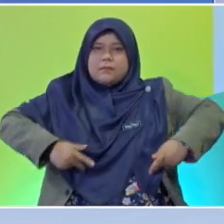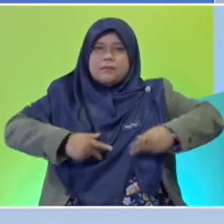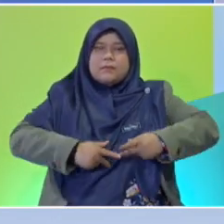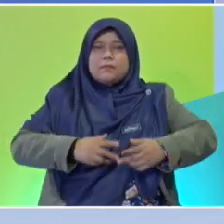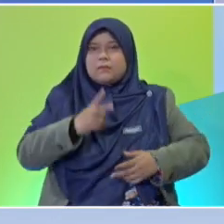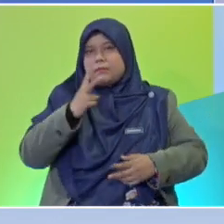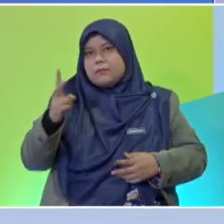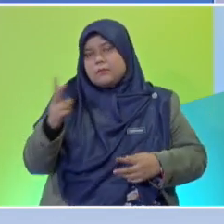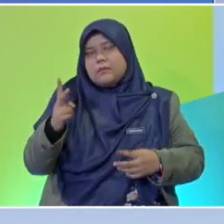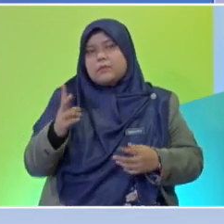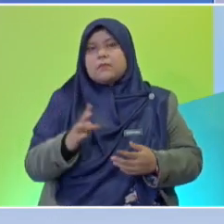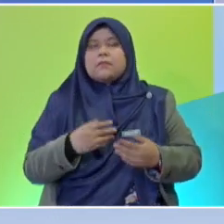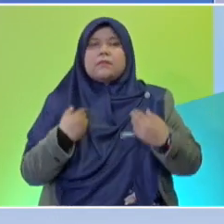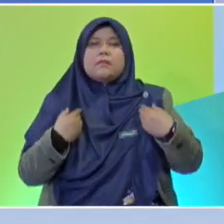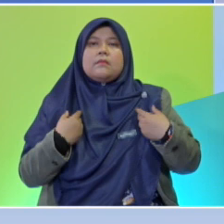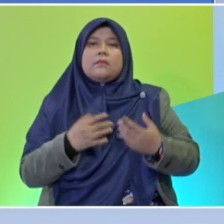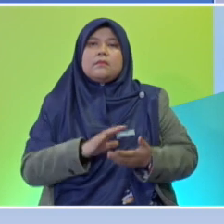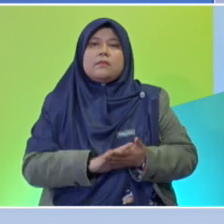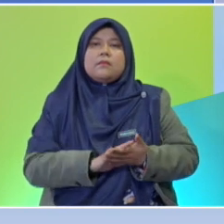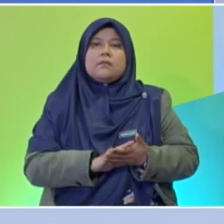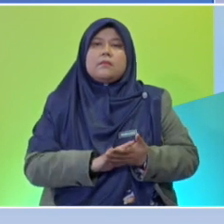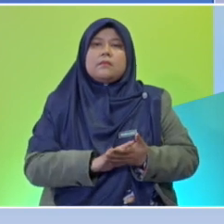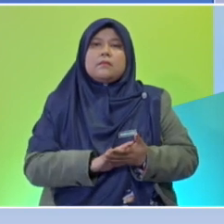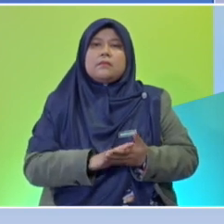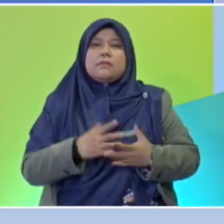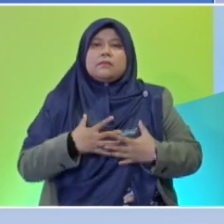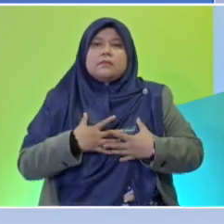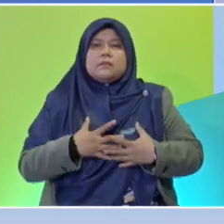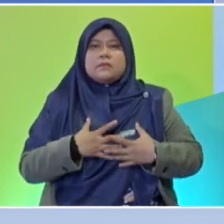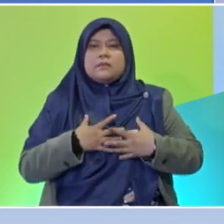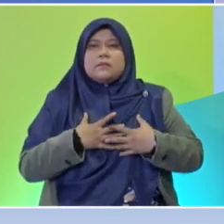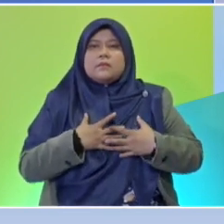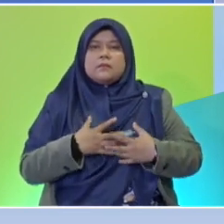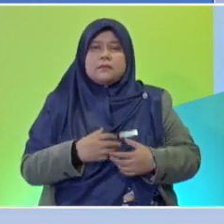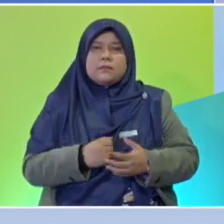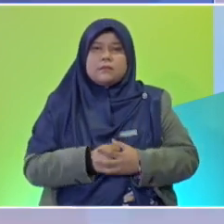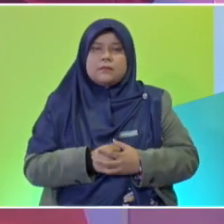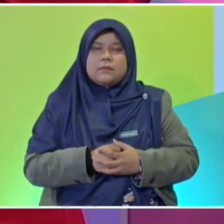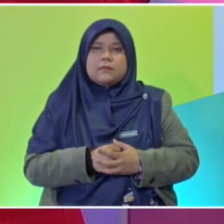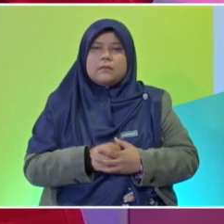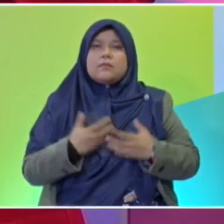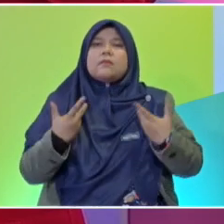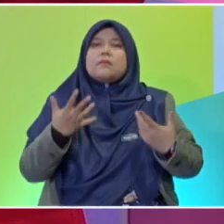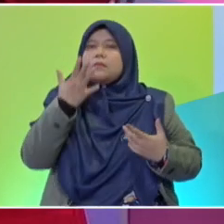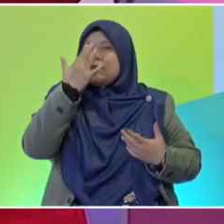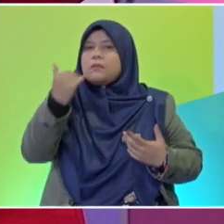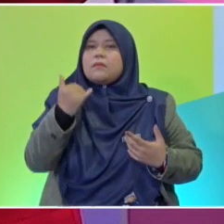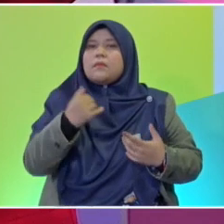has been experiencing persistent cough and shortness of breath. Oh no. Okay, why do you think people have